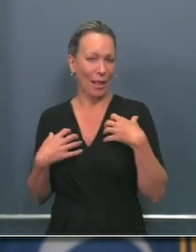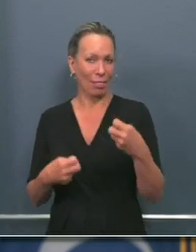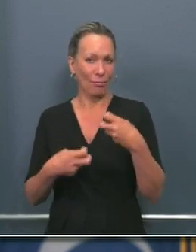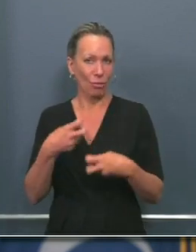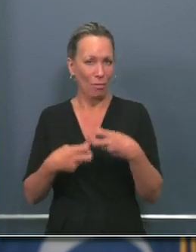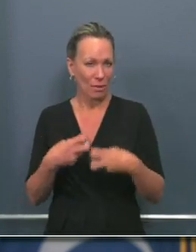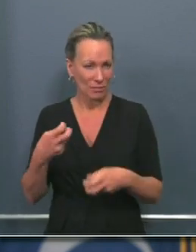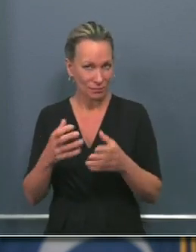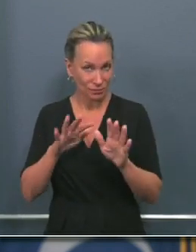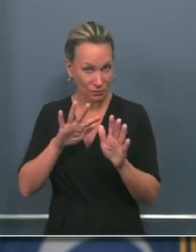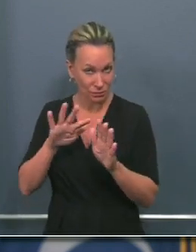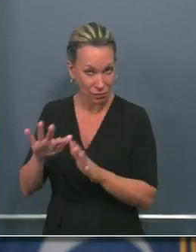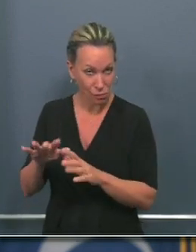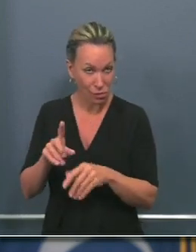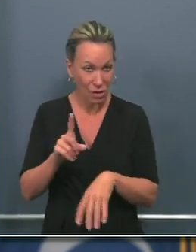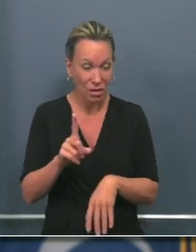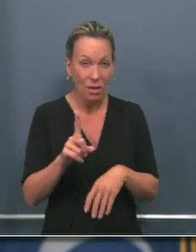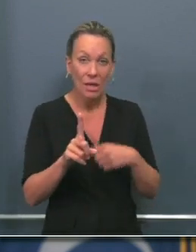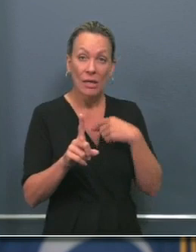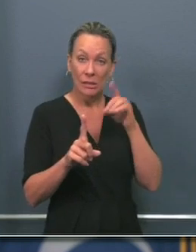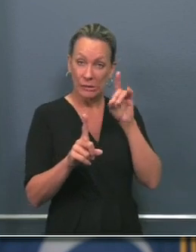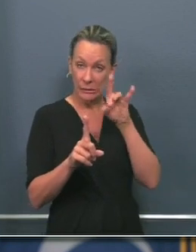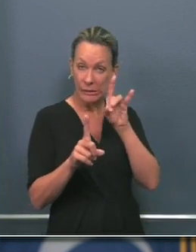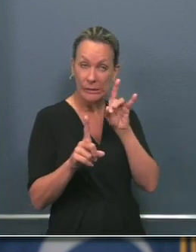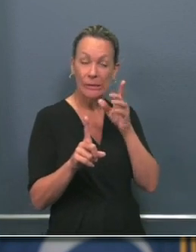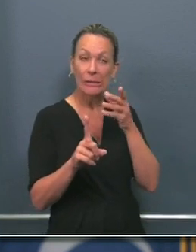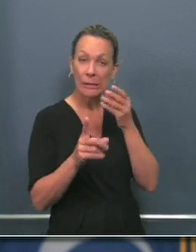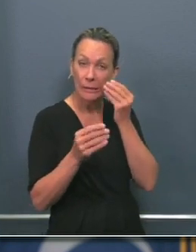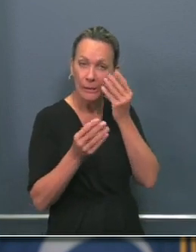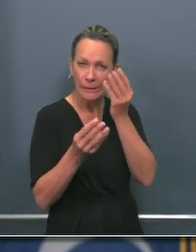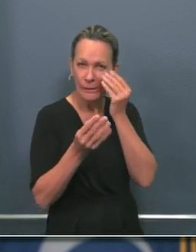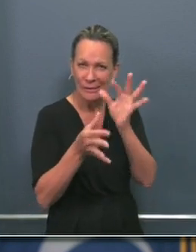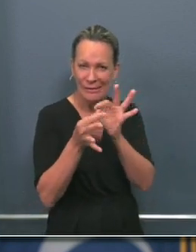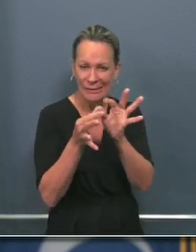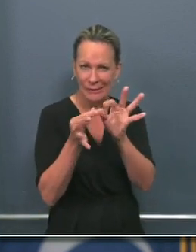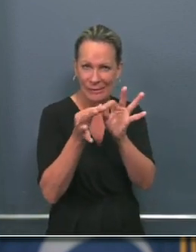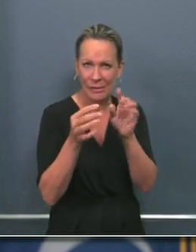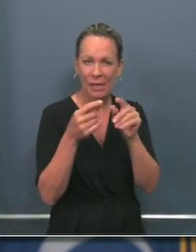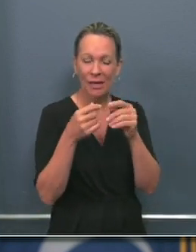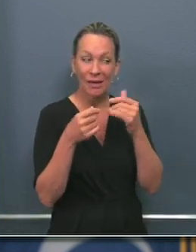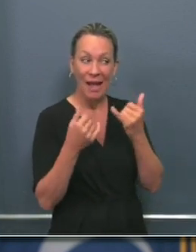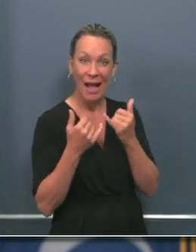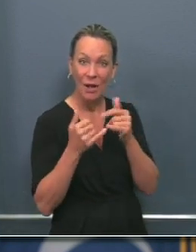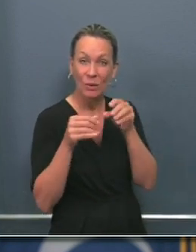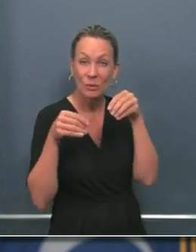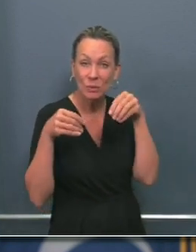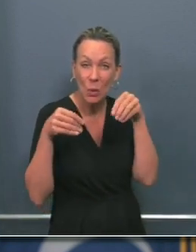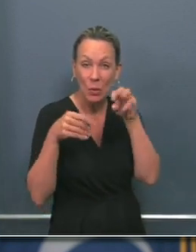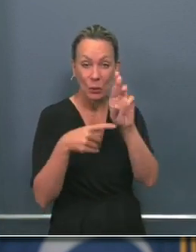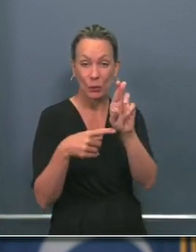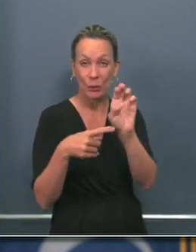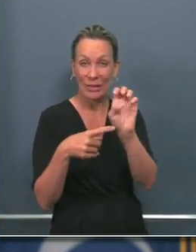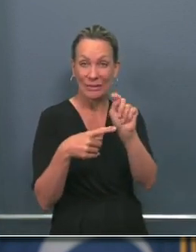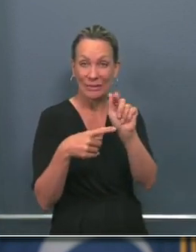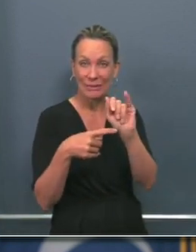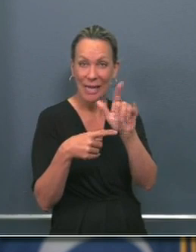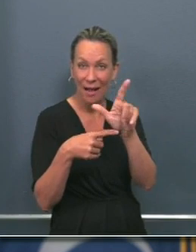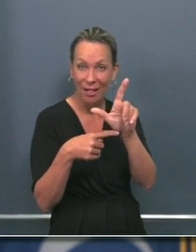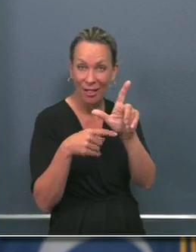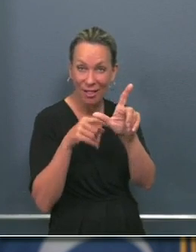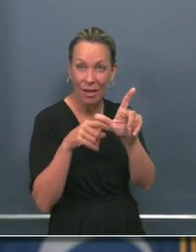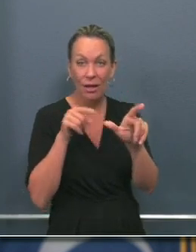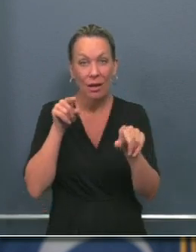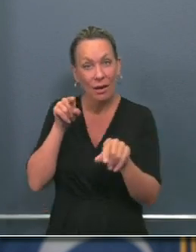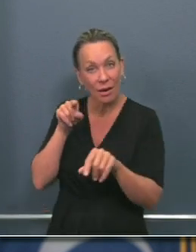we made modifications as it relates to retail establishments in the state and places of worship. We allowed